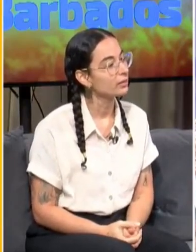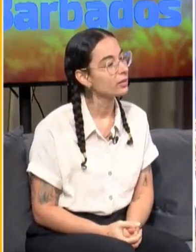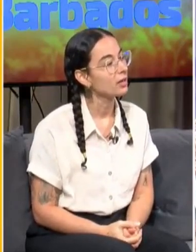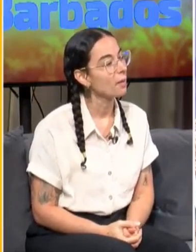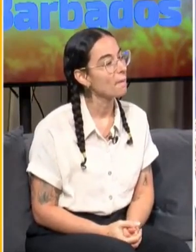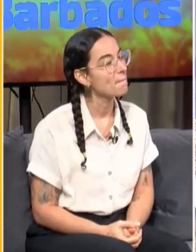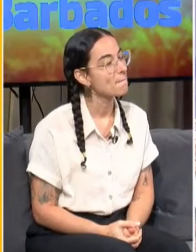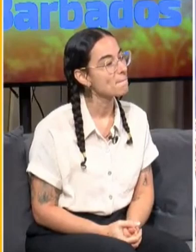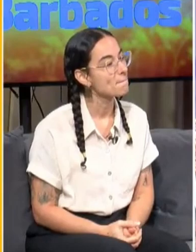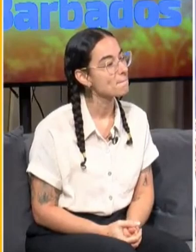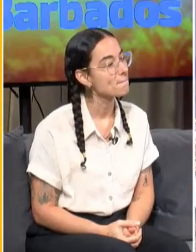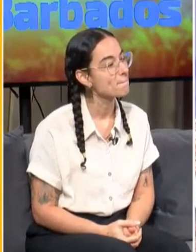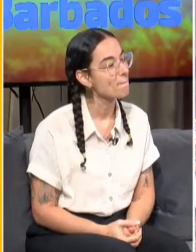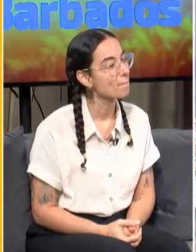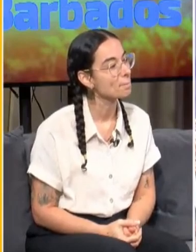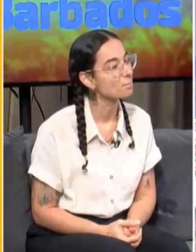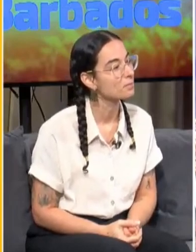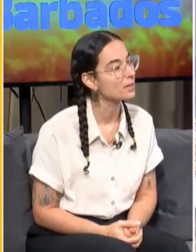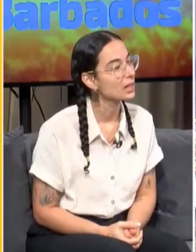when